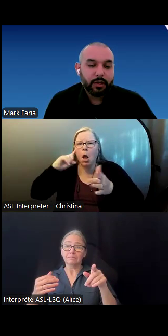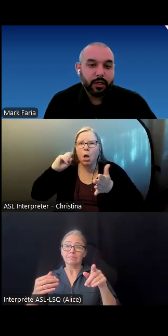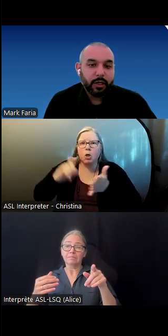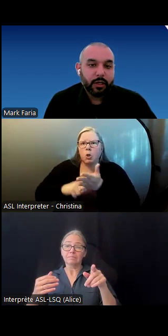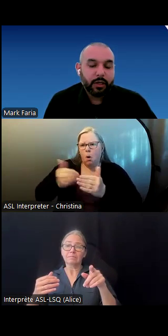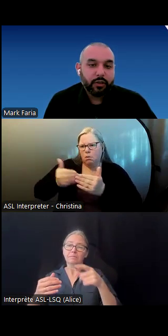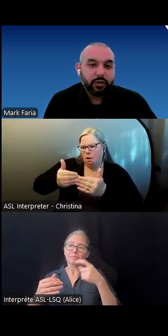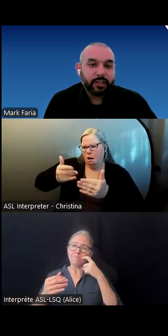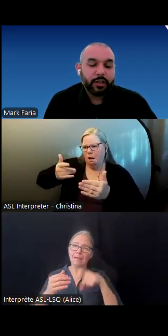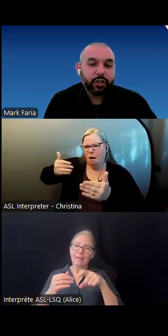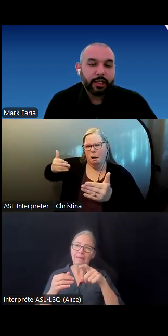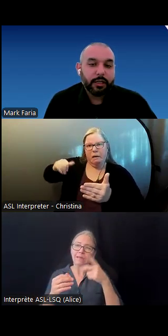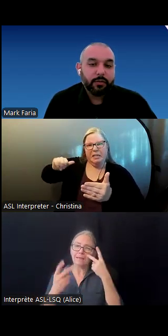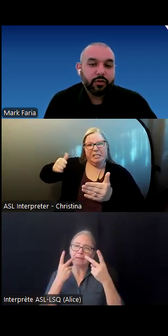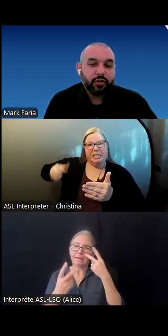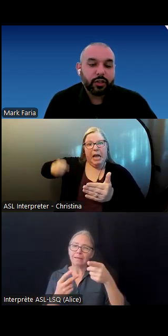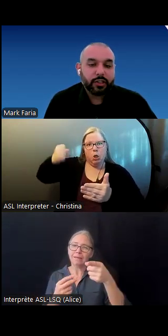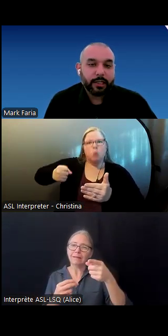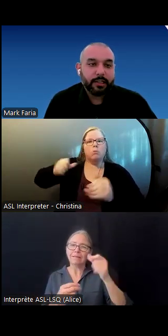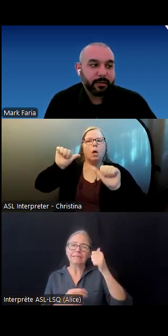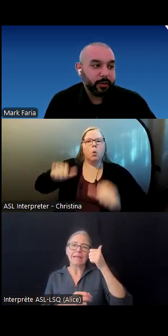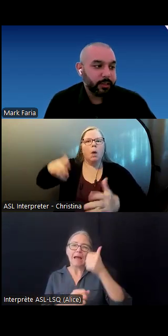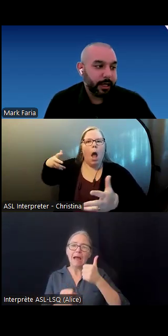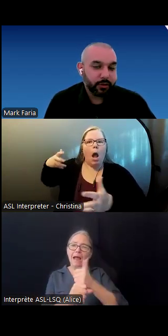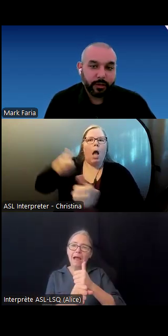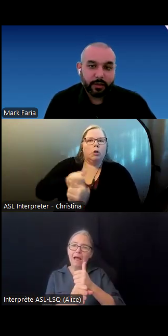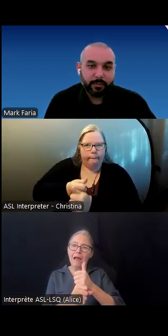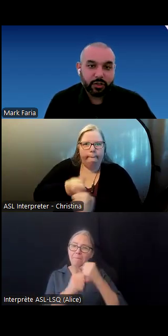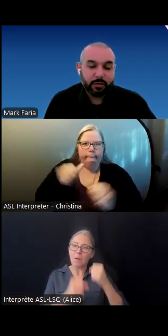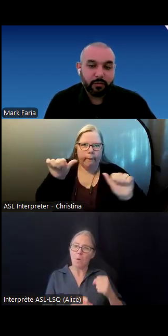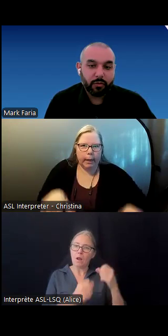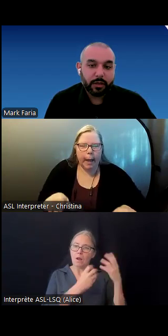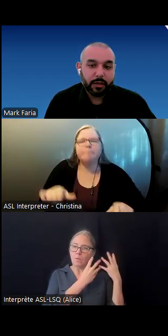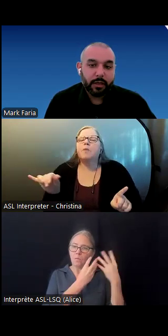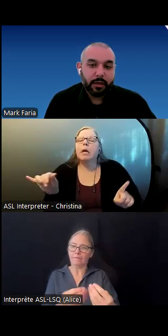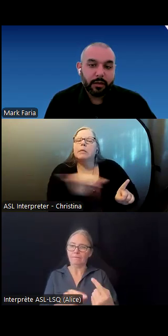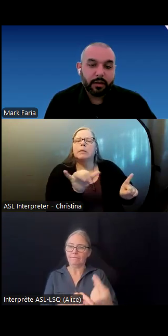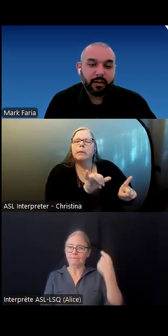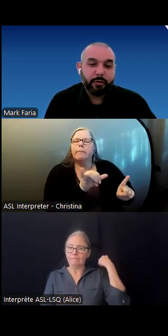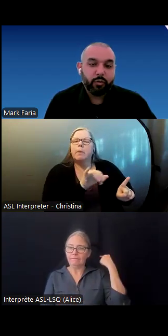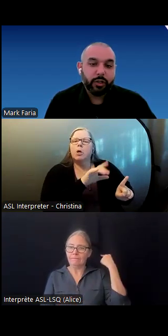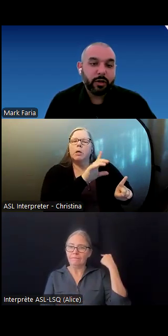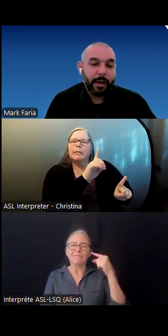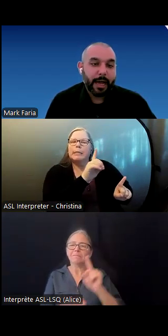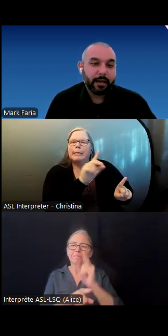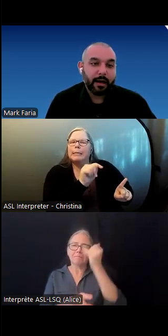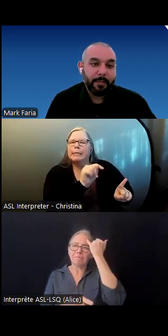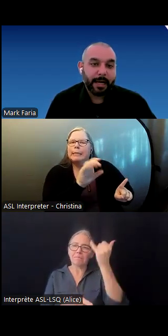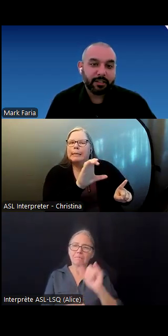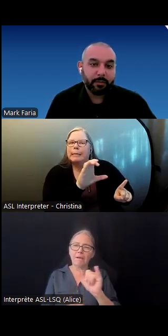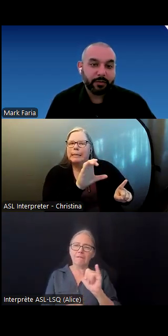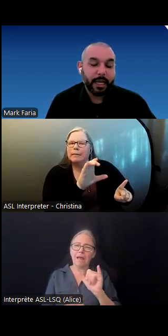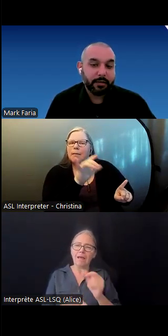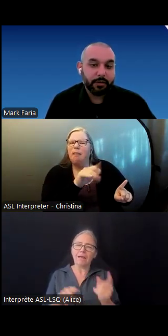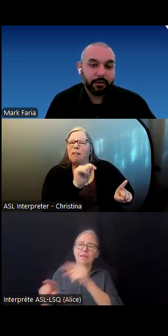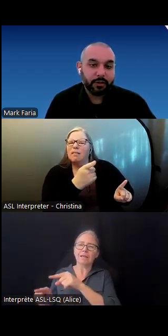grants. So essentially, just like the disability tax credit that I mentioned before, the government will look back a